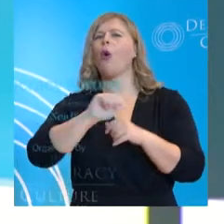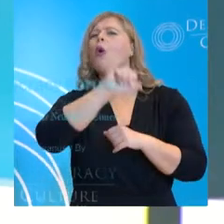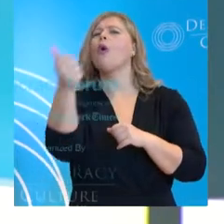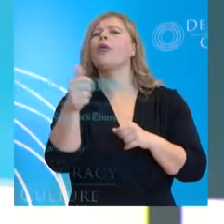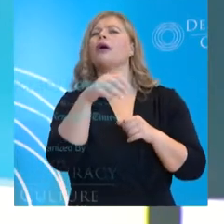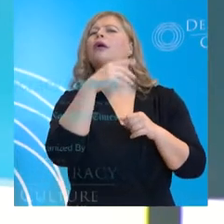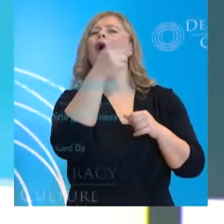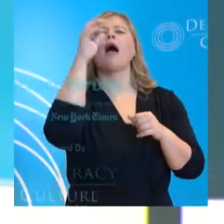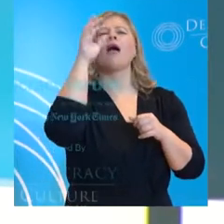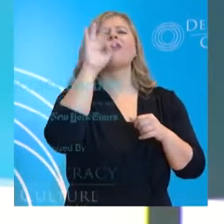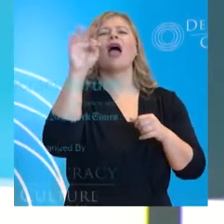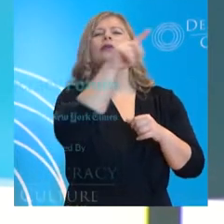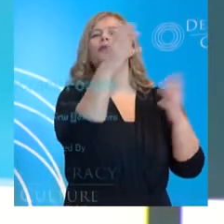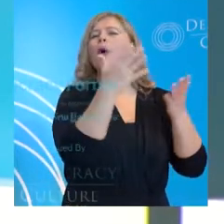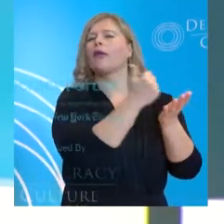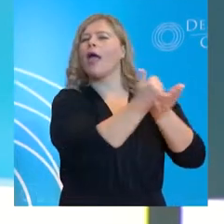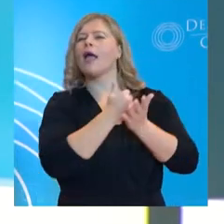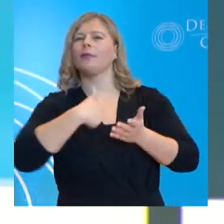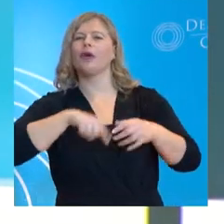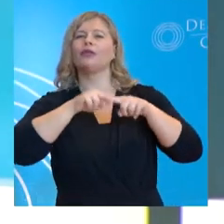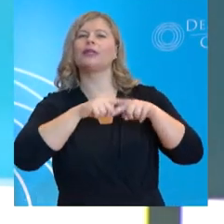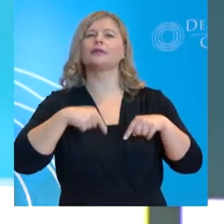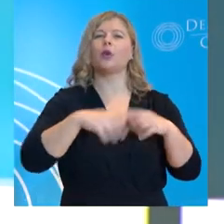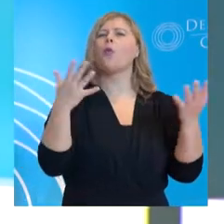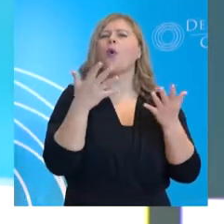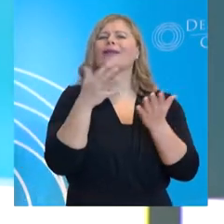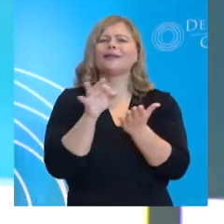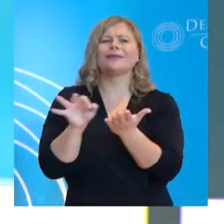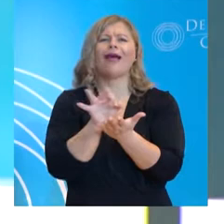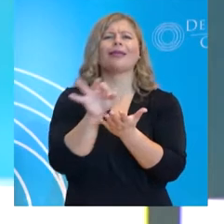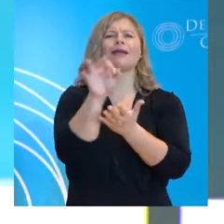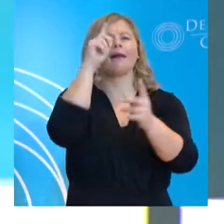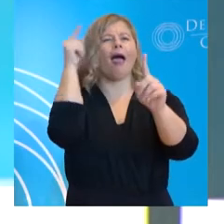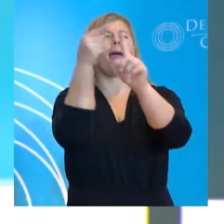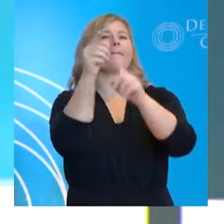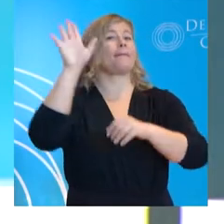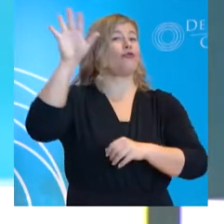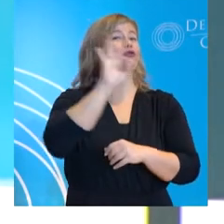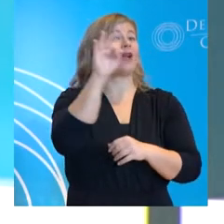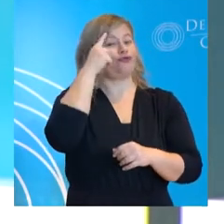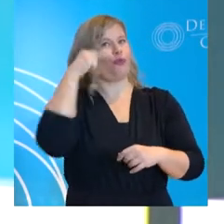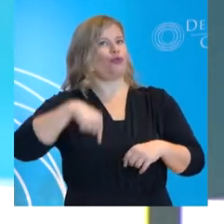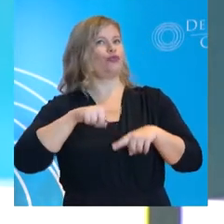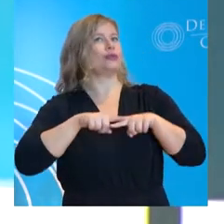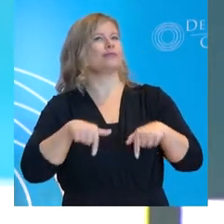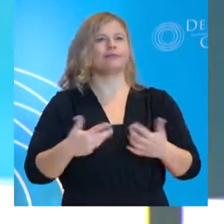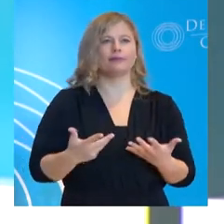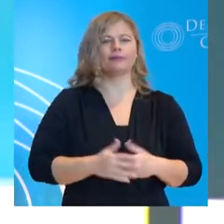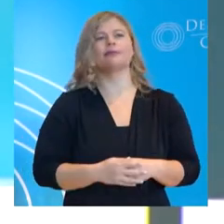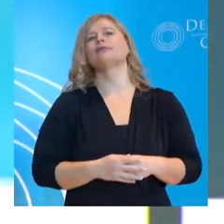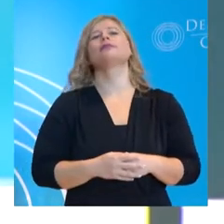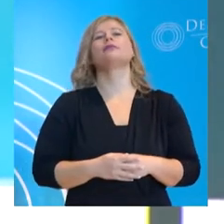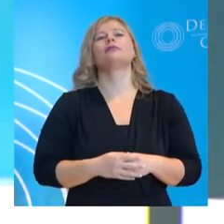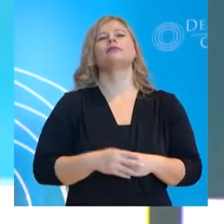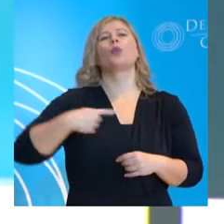a strategic partnership agreement, which essentially confirms the fact that we have